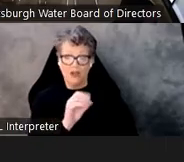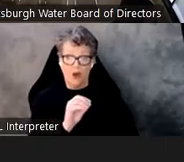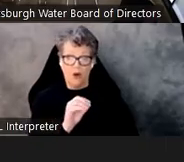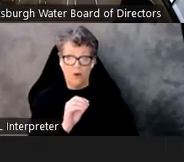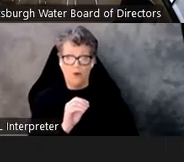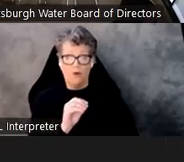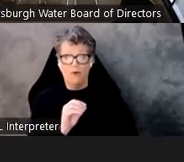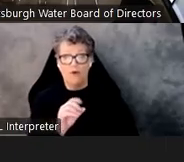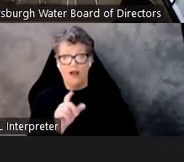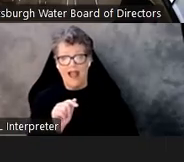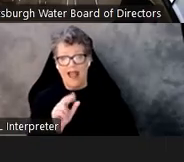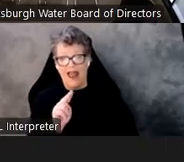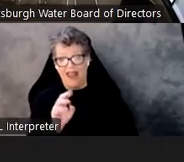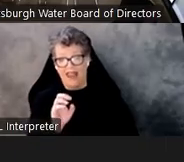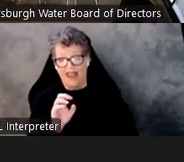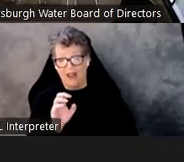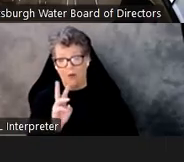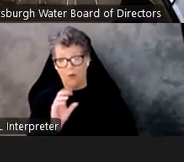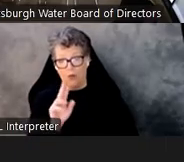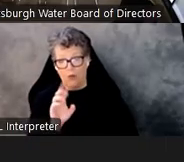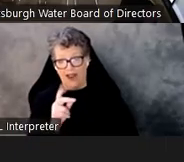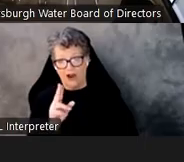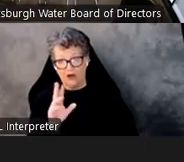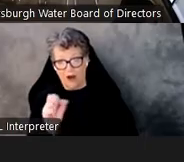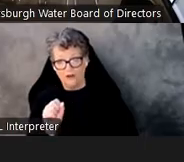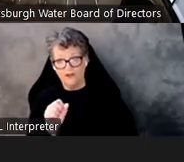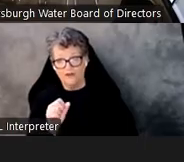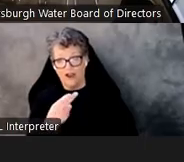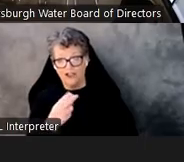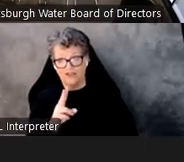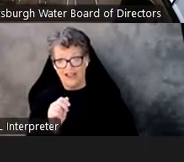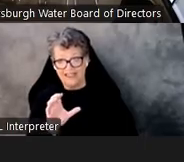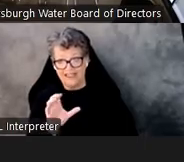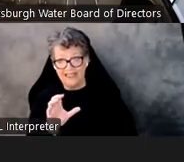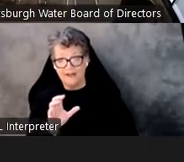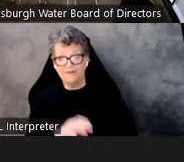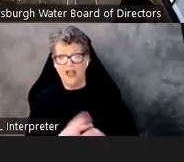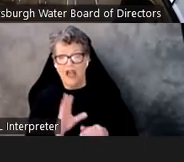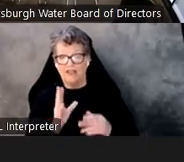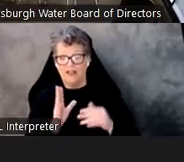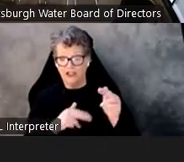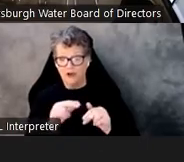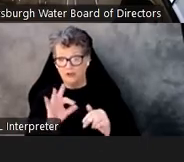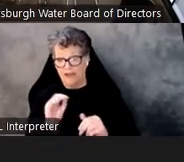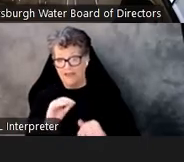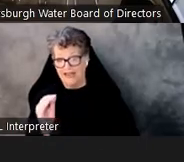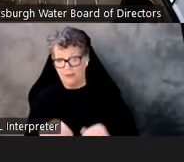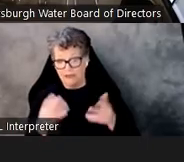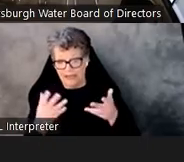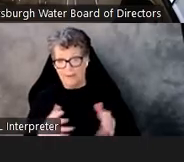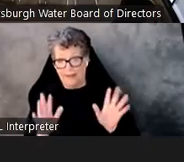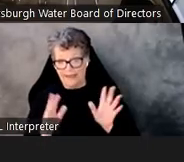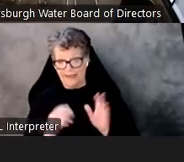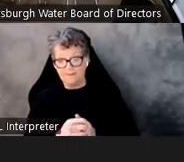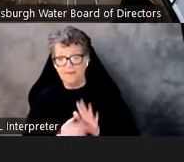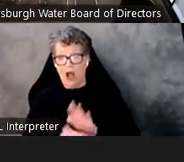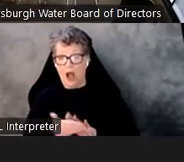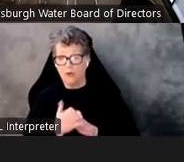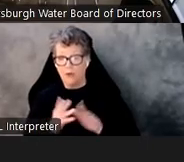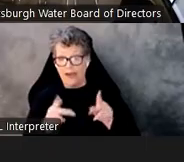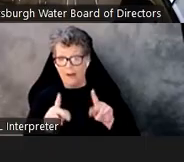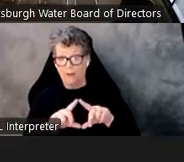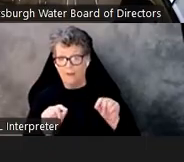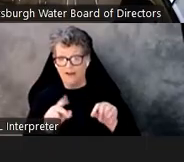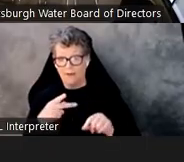for HVAC, and the plumbing. Construction is approximately 90% complete at this time. The operating permit from the